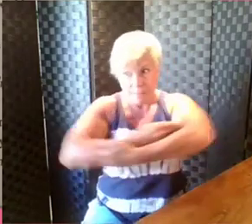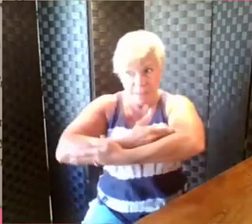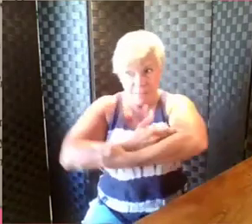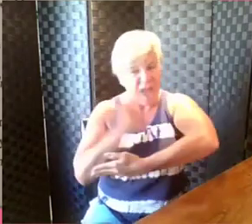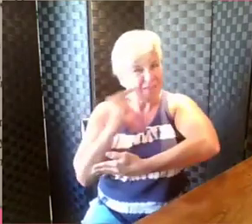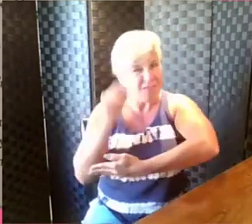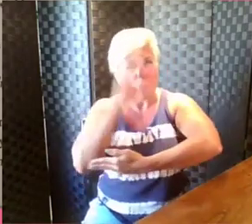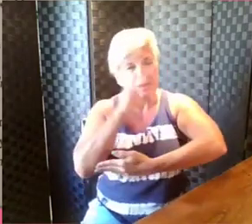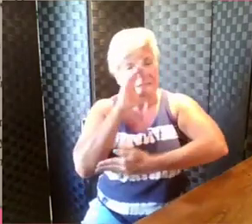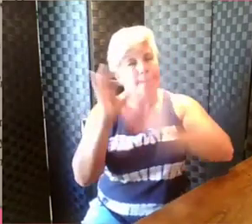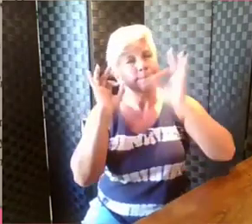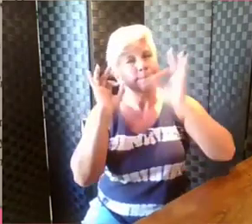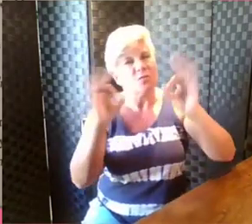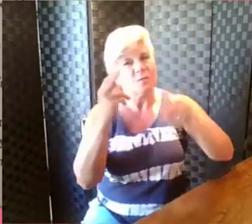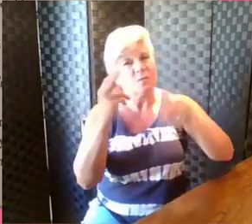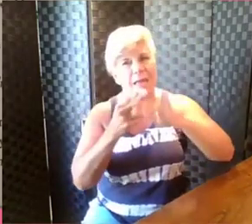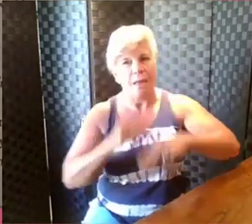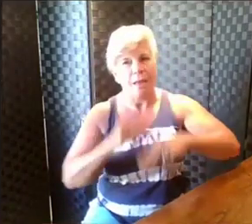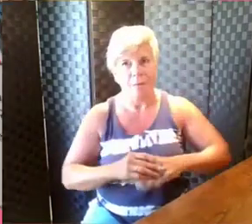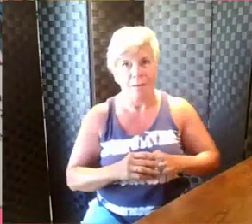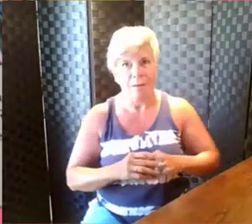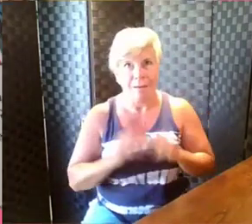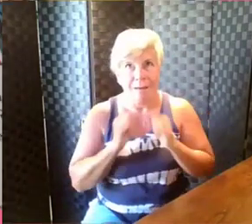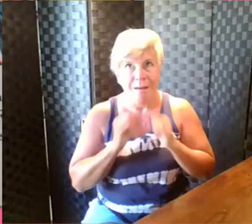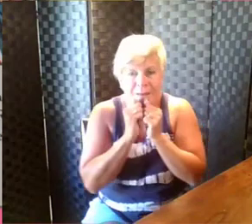it's absolutely perfect."